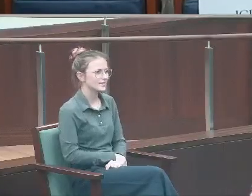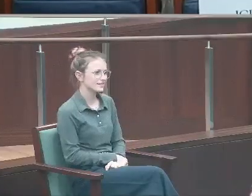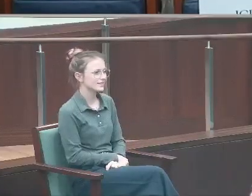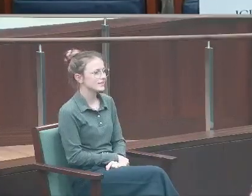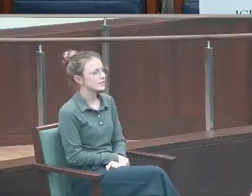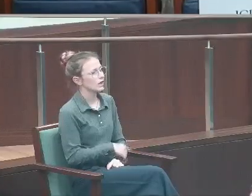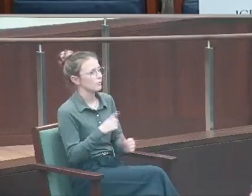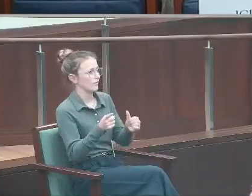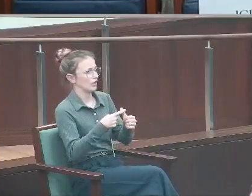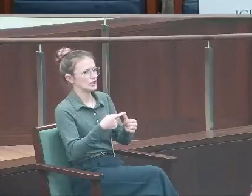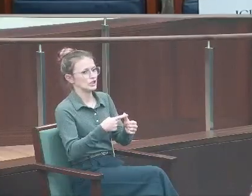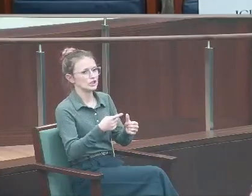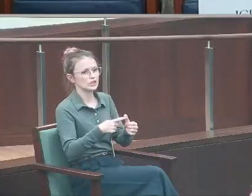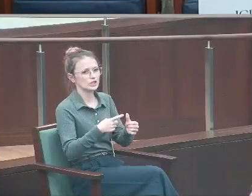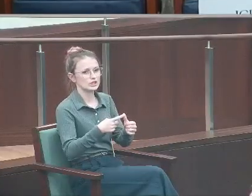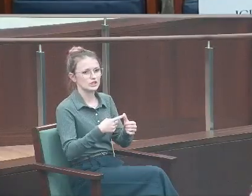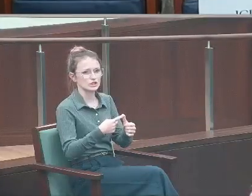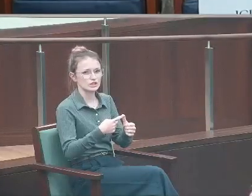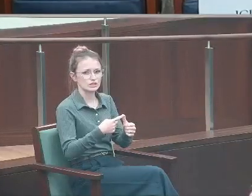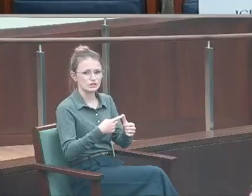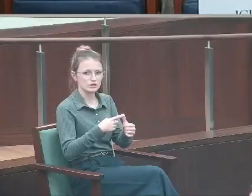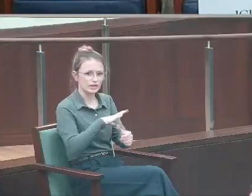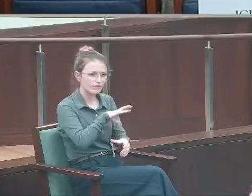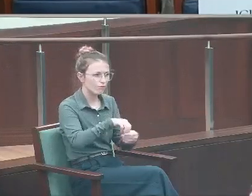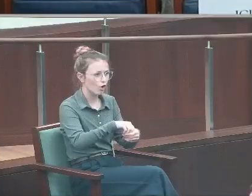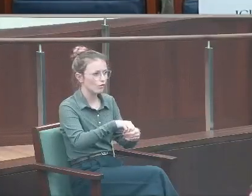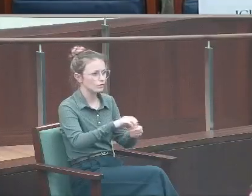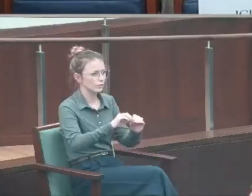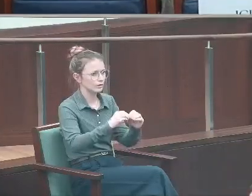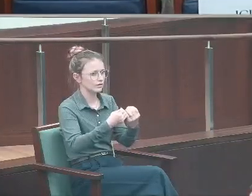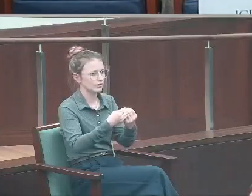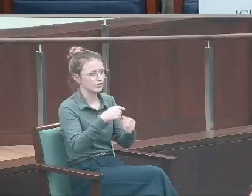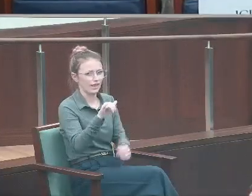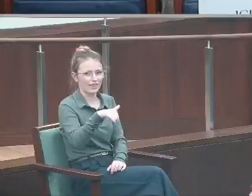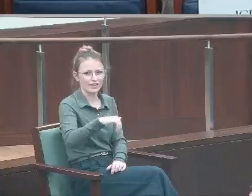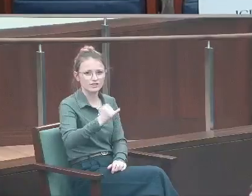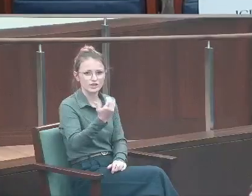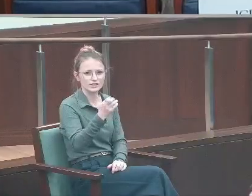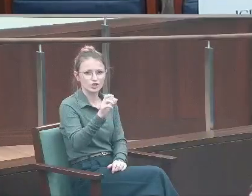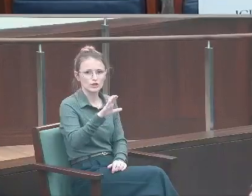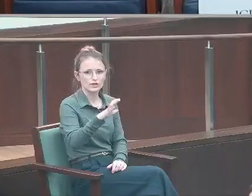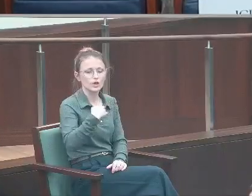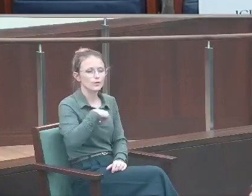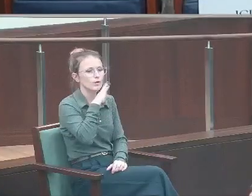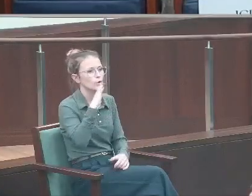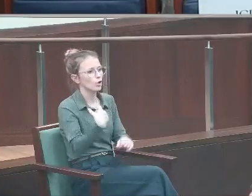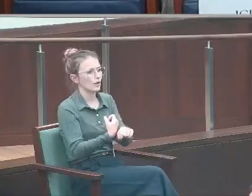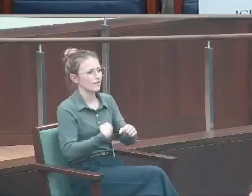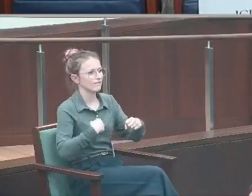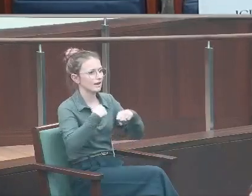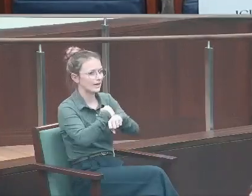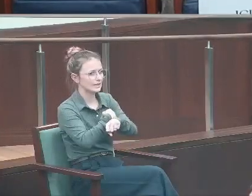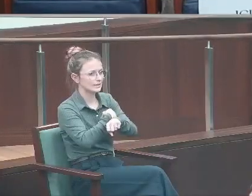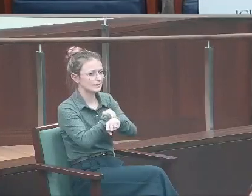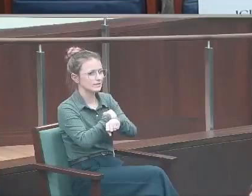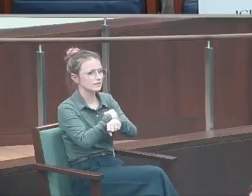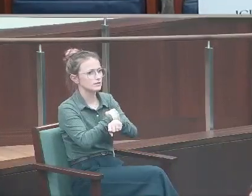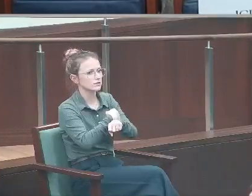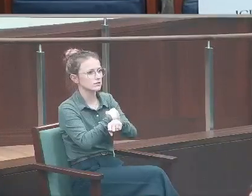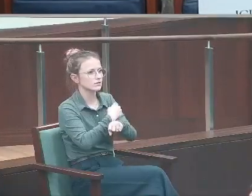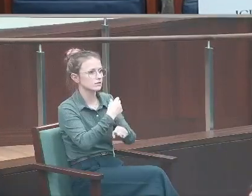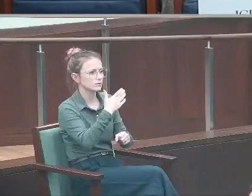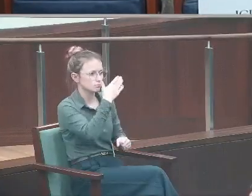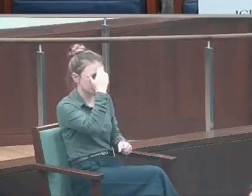I mean, first and foremost, get involved with organizations like the JCRC. I mean, right, we are going to win these fights, I truly believe, on the local and state levels.